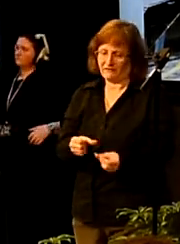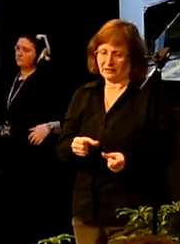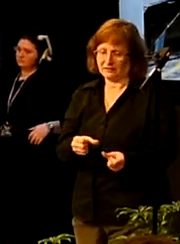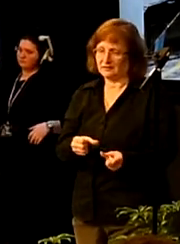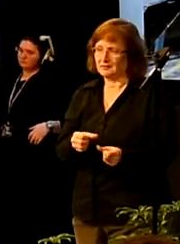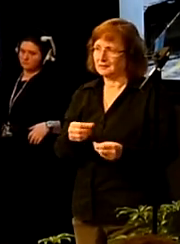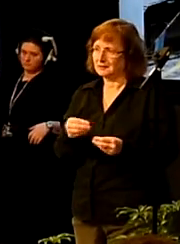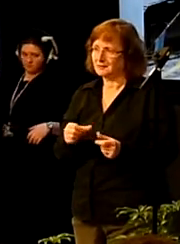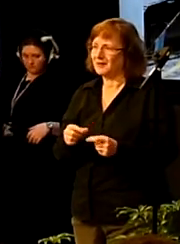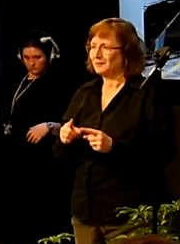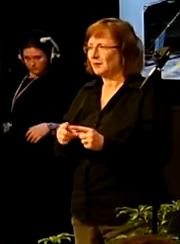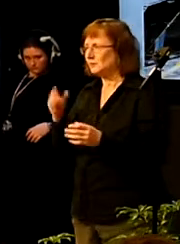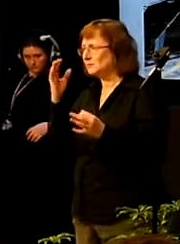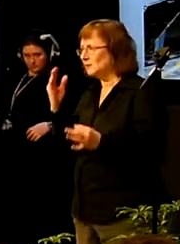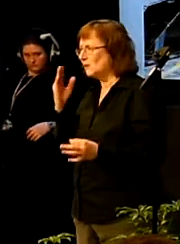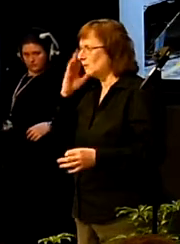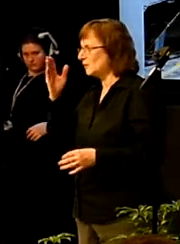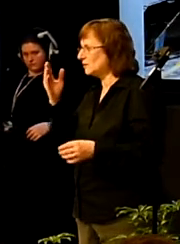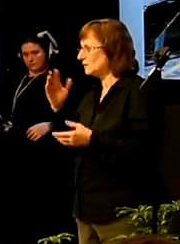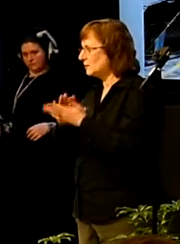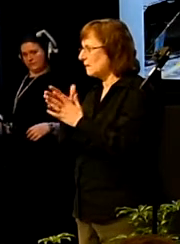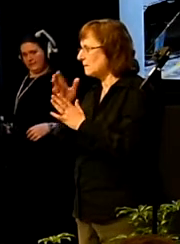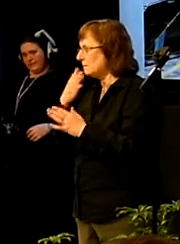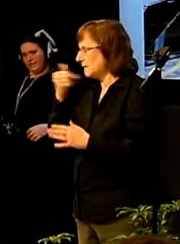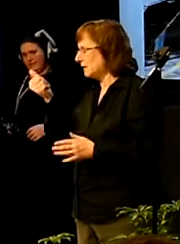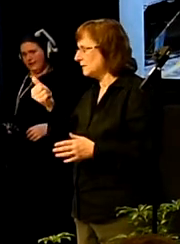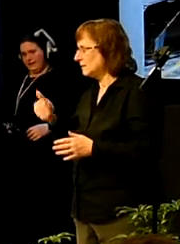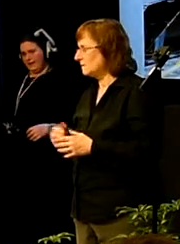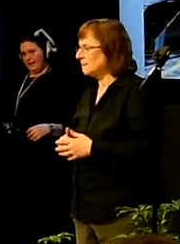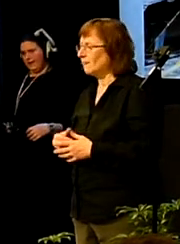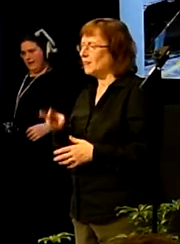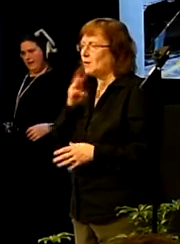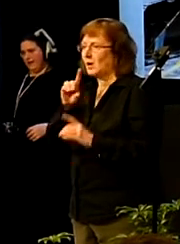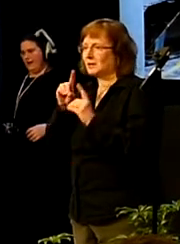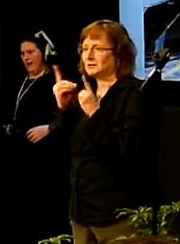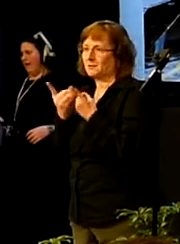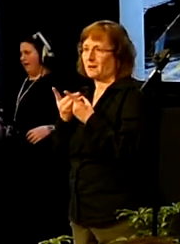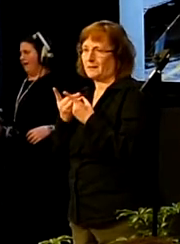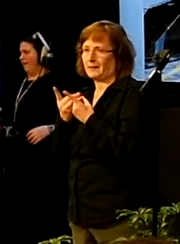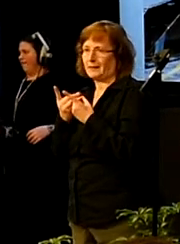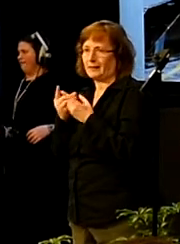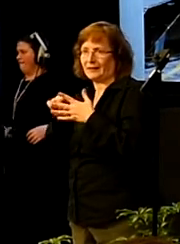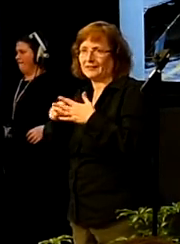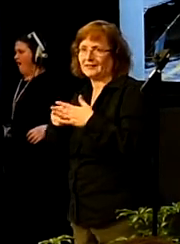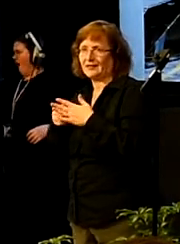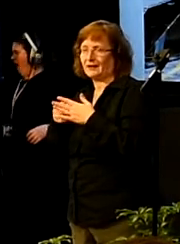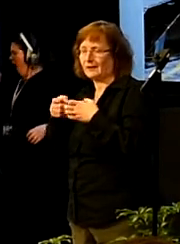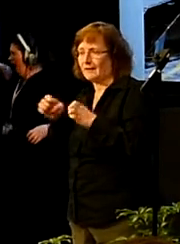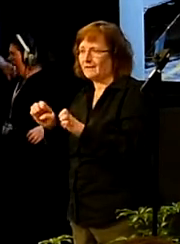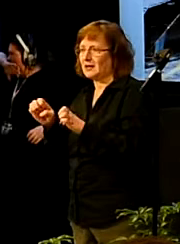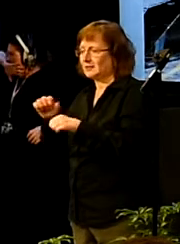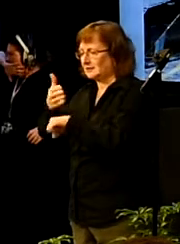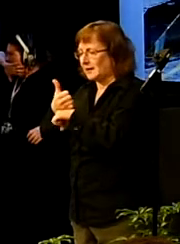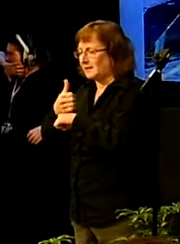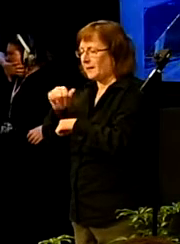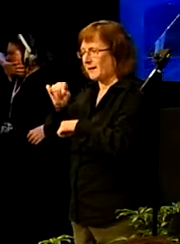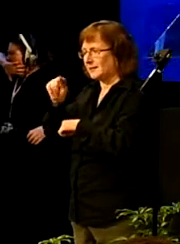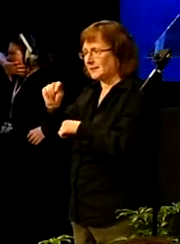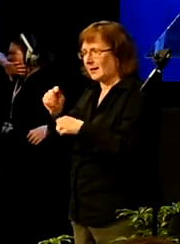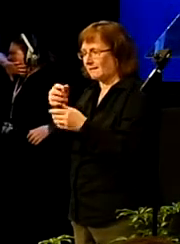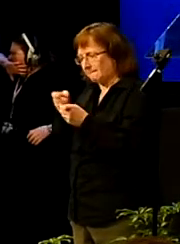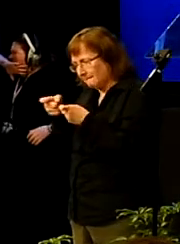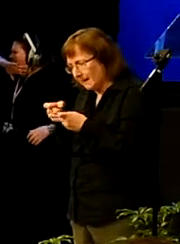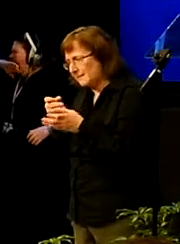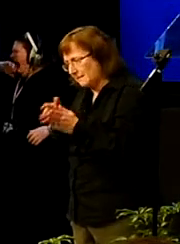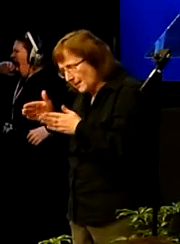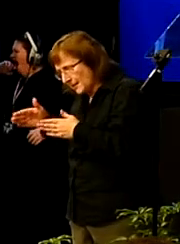are determined to do better. Our water department has just recently kicked off an effort to develop an asset management plan for the city's water